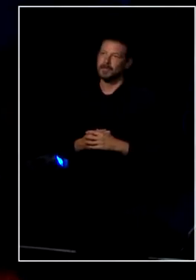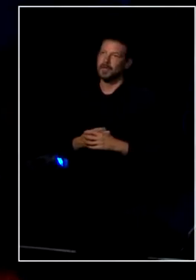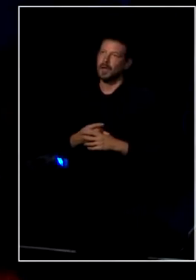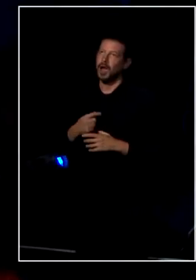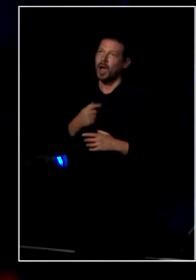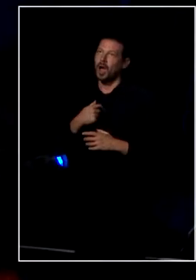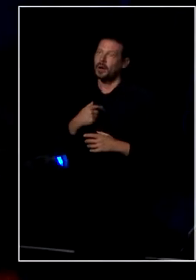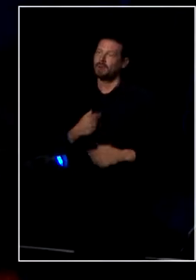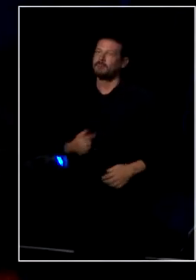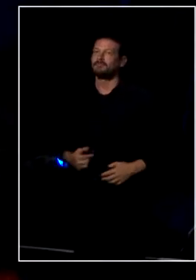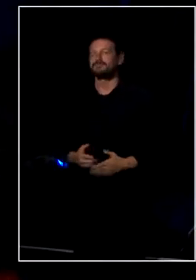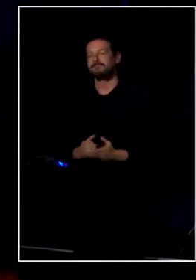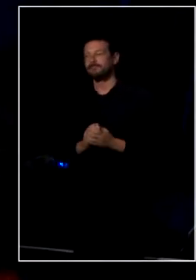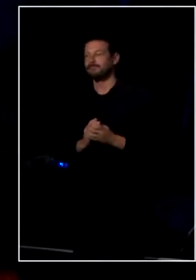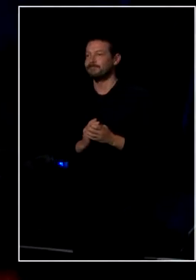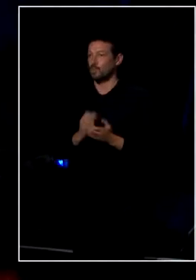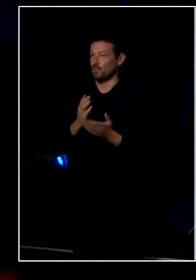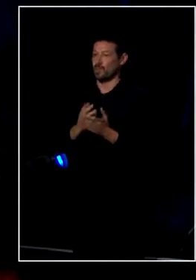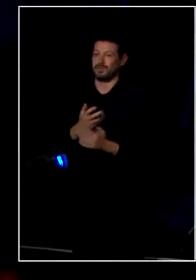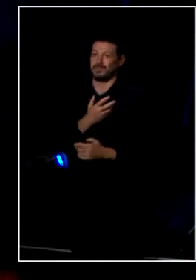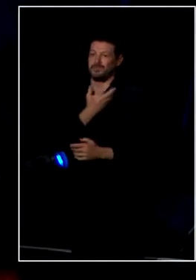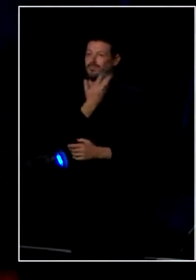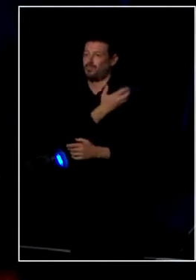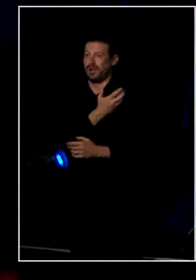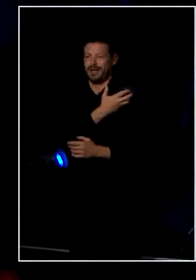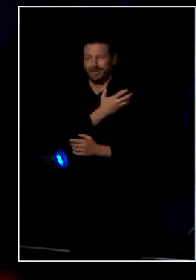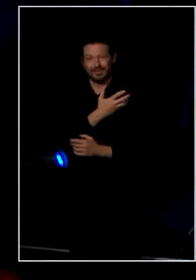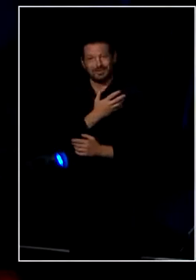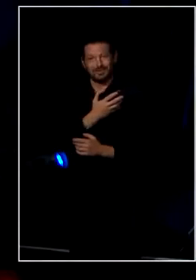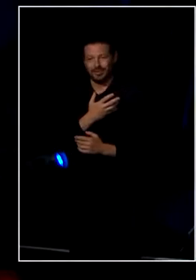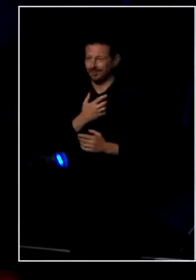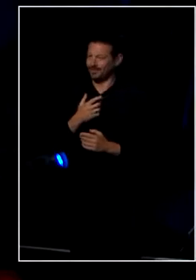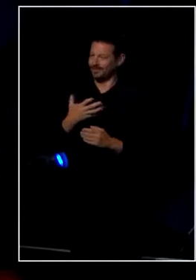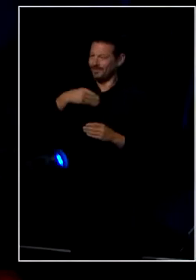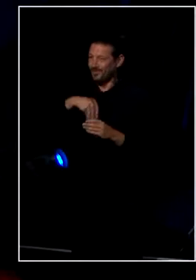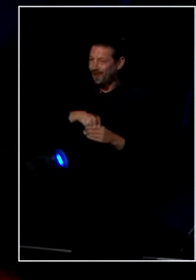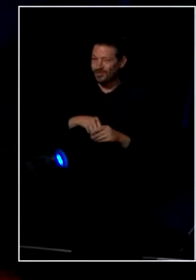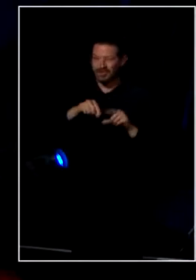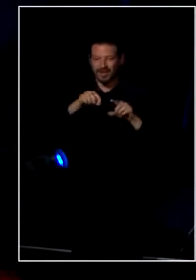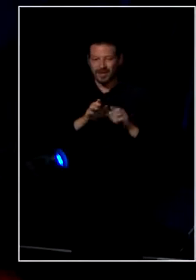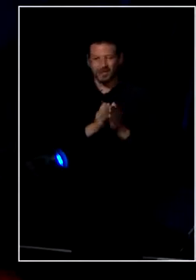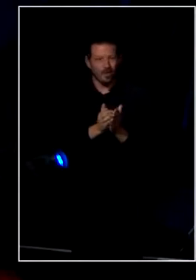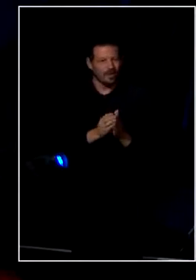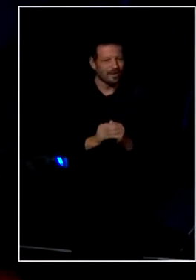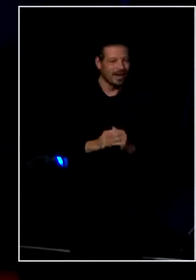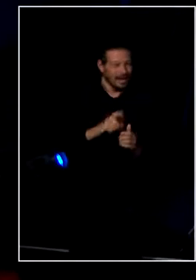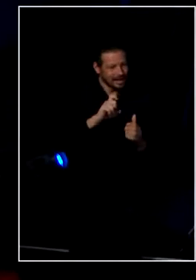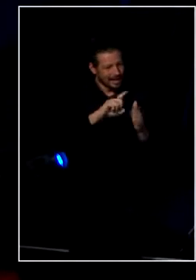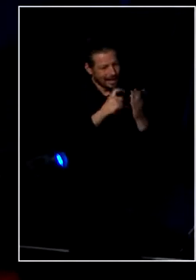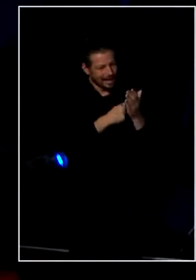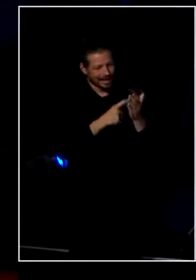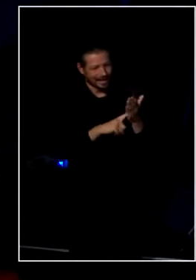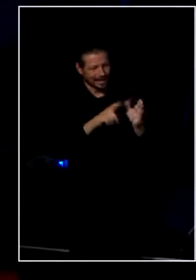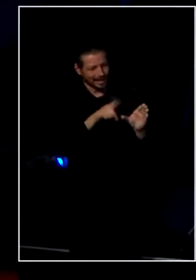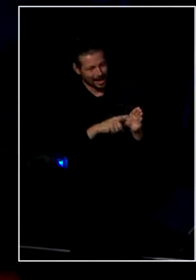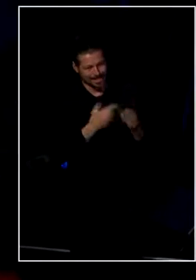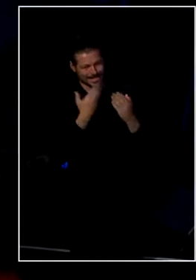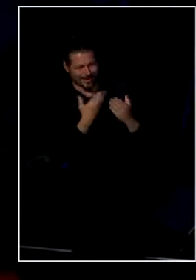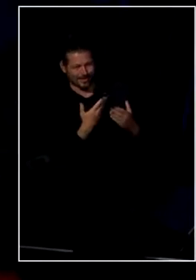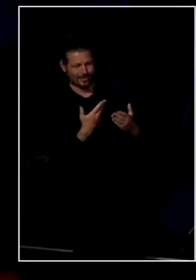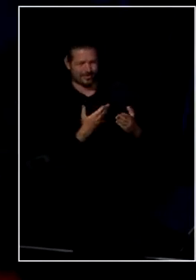I am so proud to be in this anthology, and I can see you sitting there, Carly. Thank you for reading my piece and